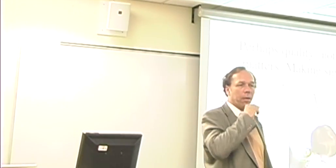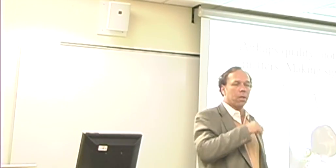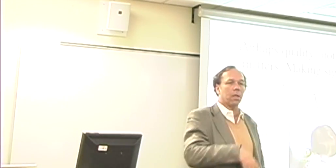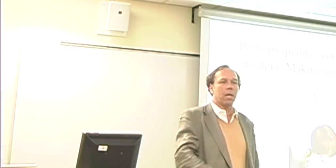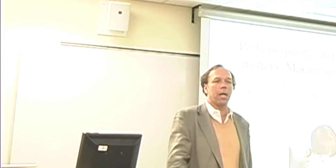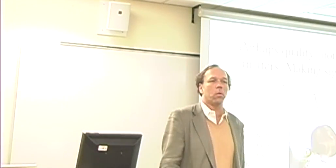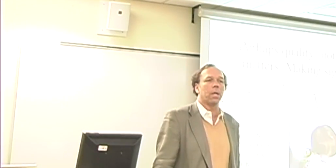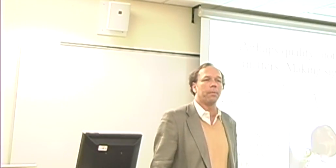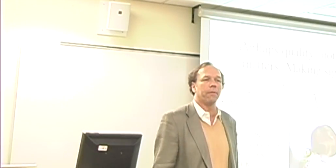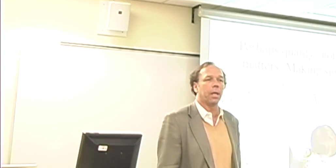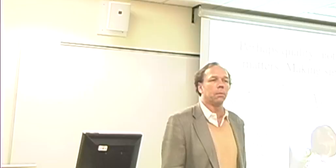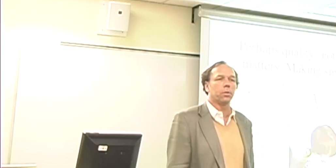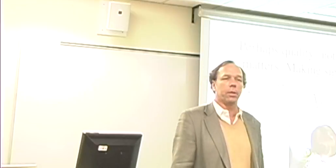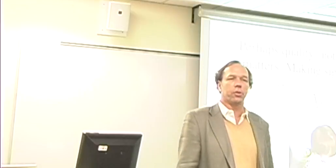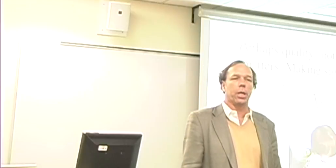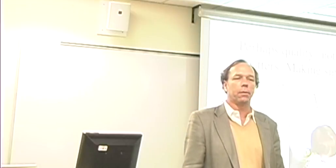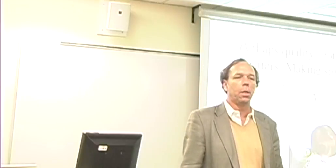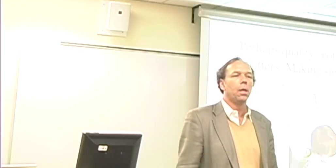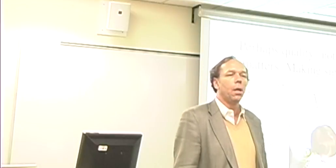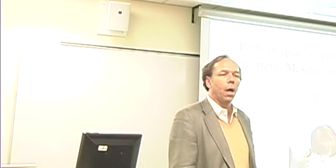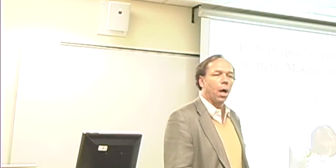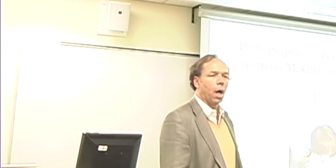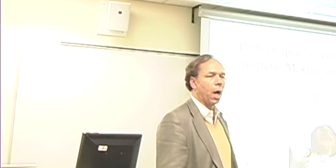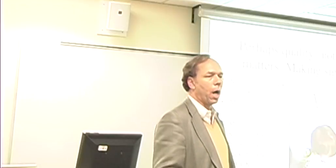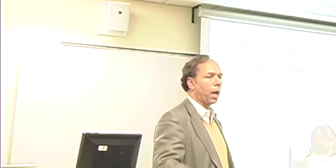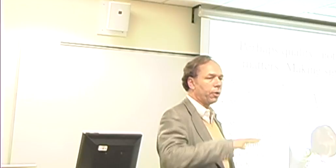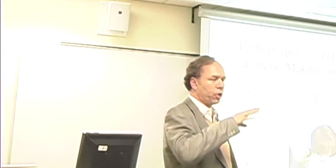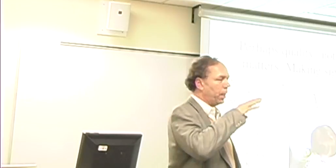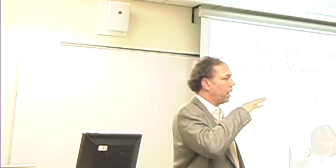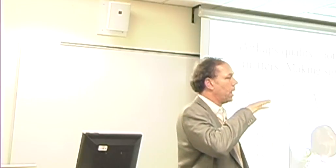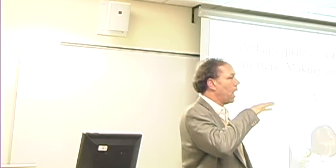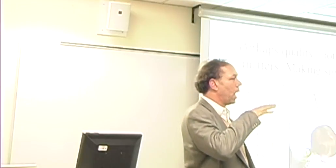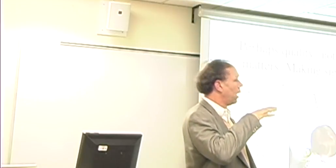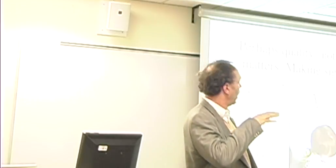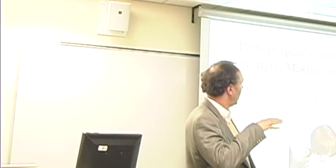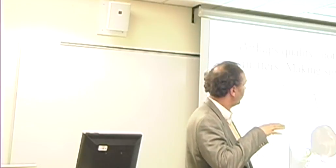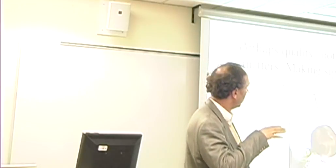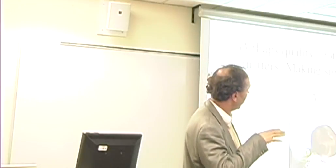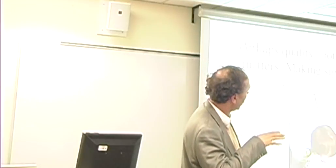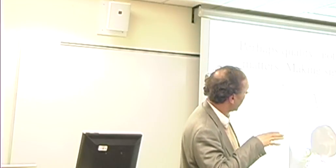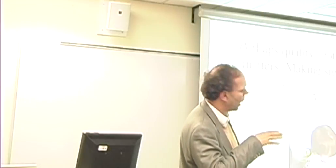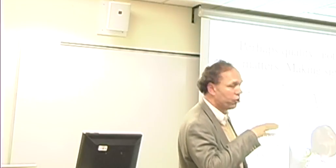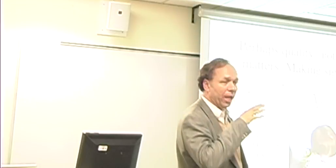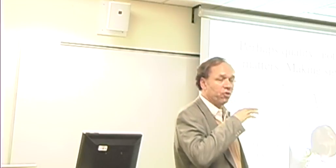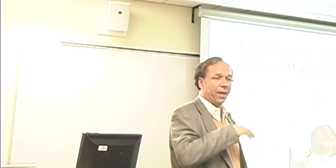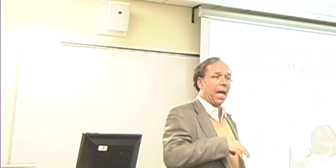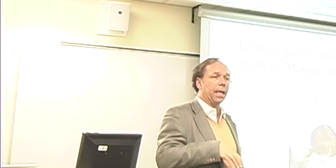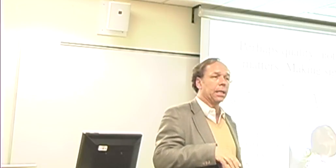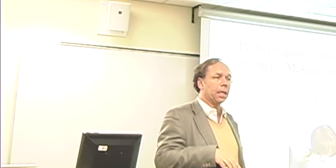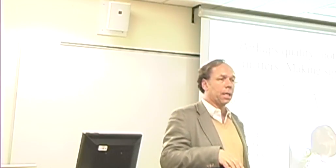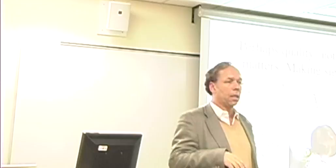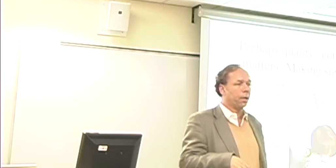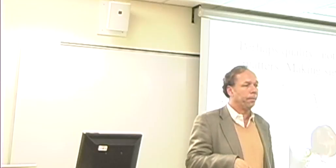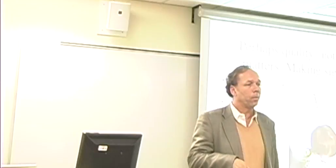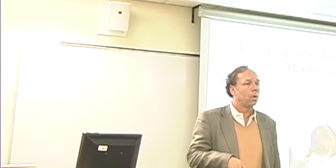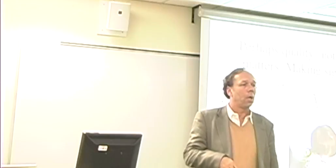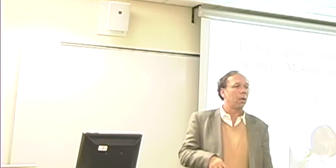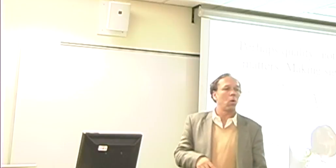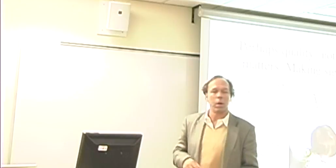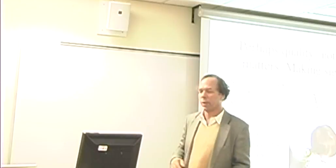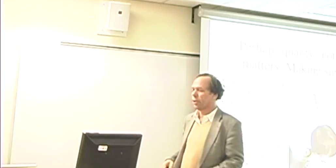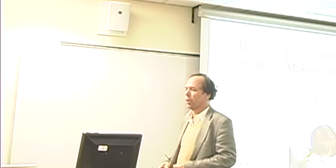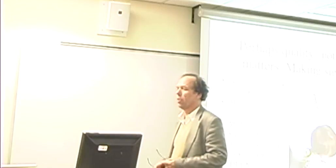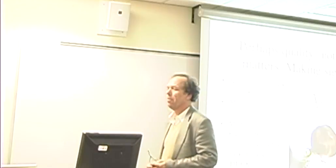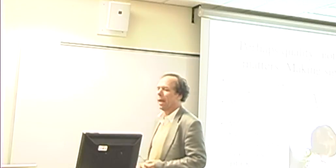child, the signs would not be available to the child. She changes handedness there